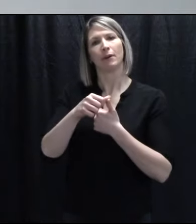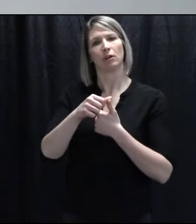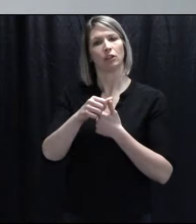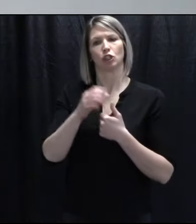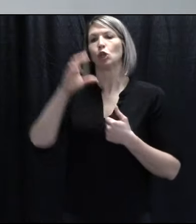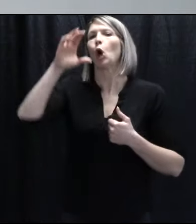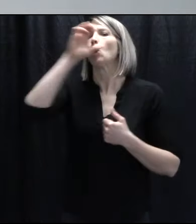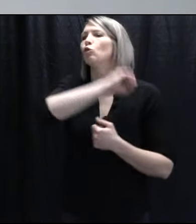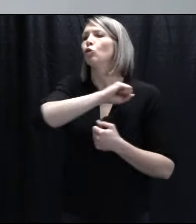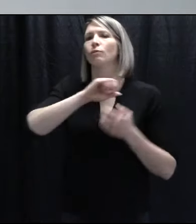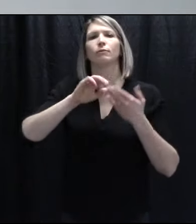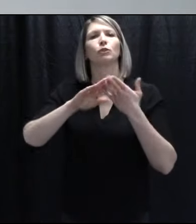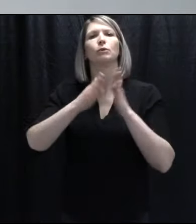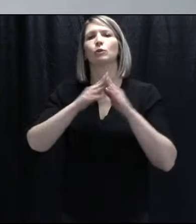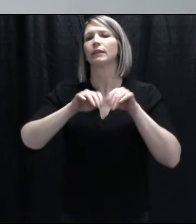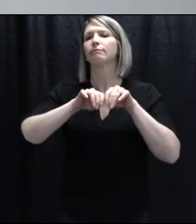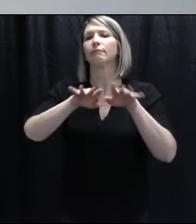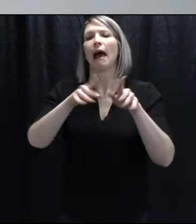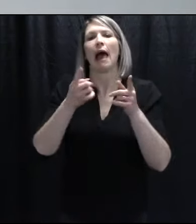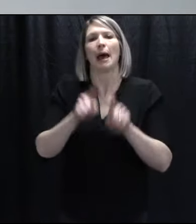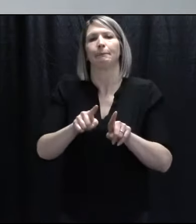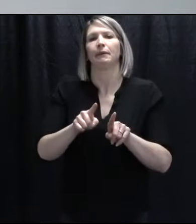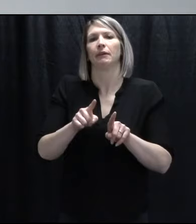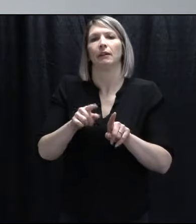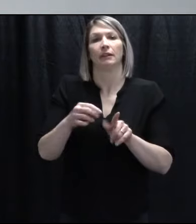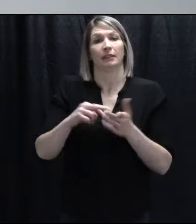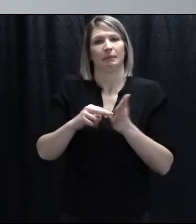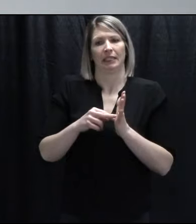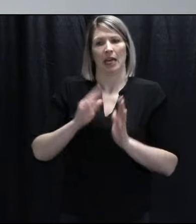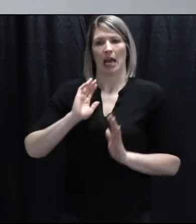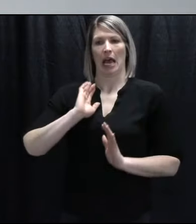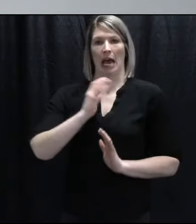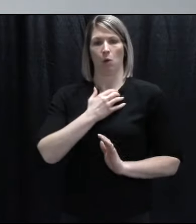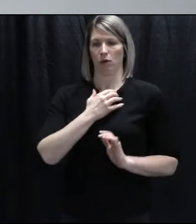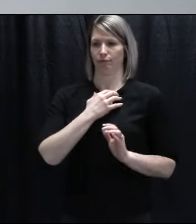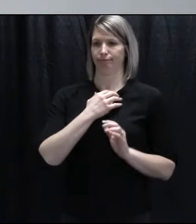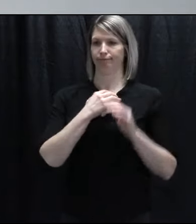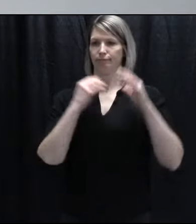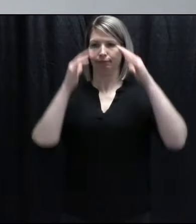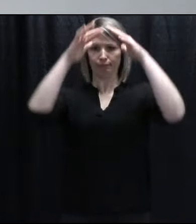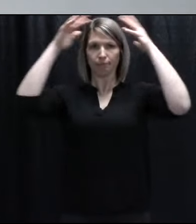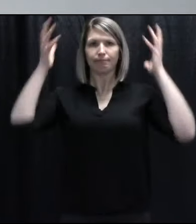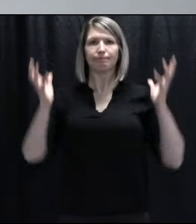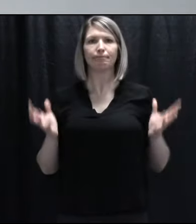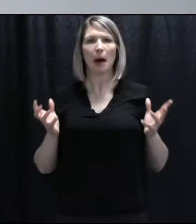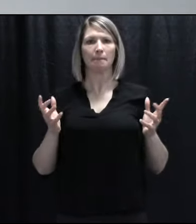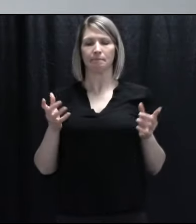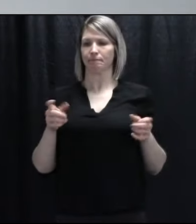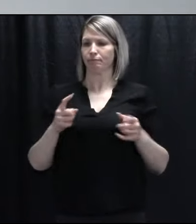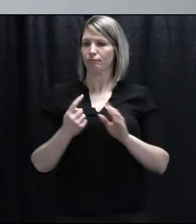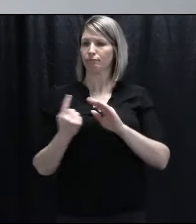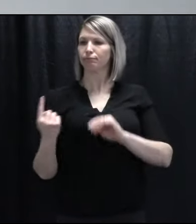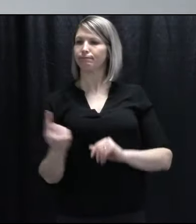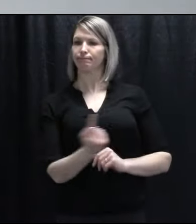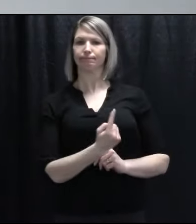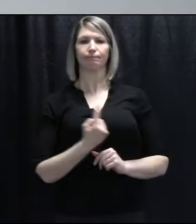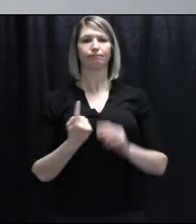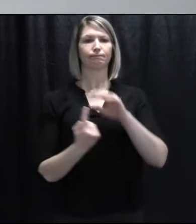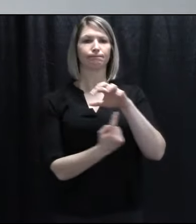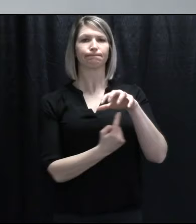happening everywhere. So it doesn't change what we need to do, whether we restrict travel or not.